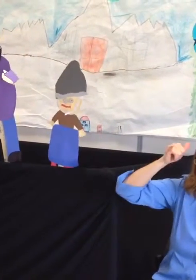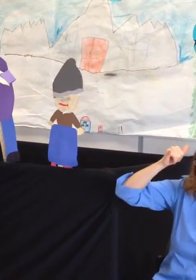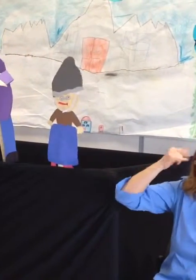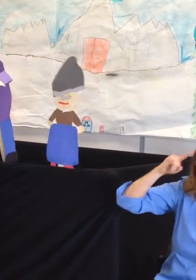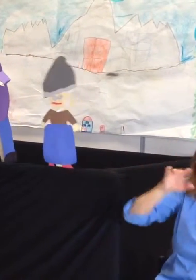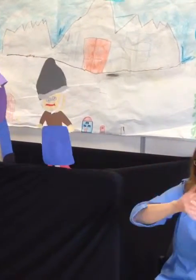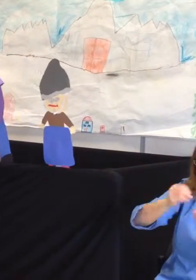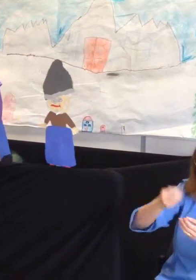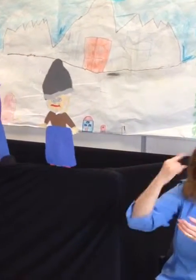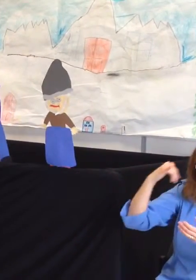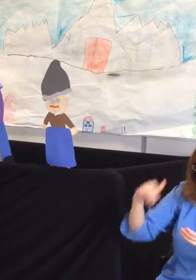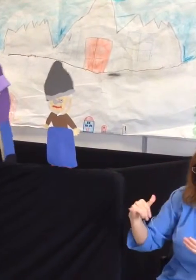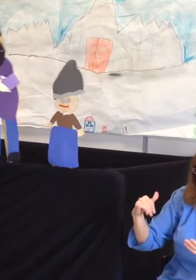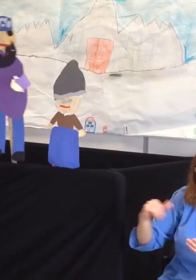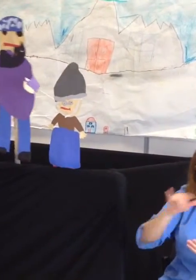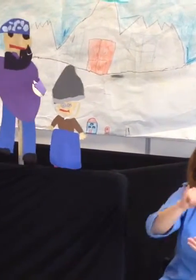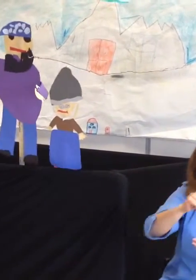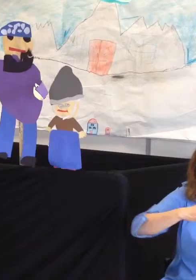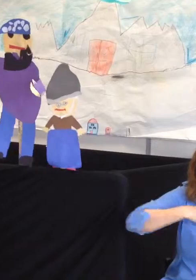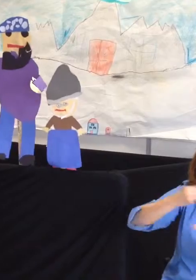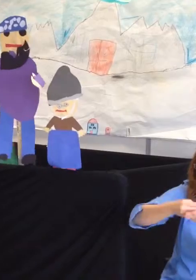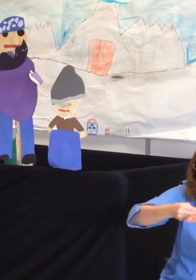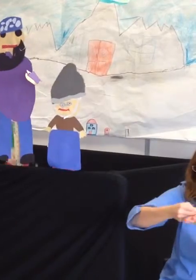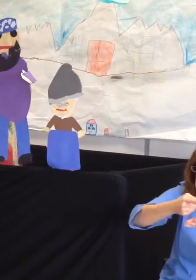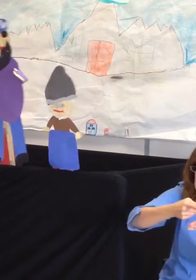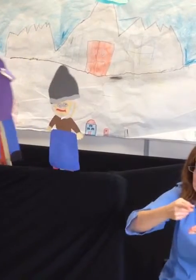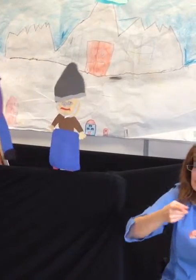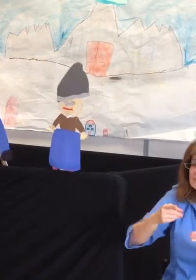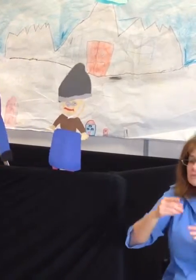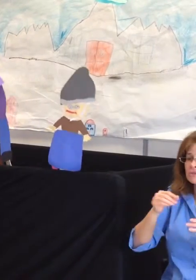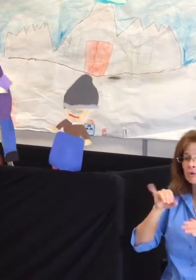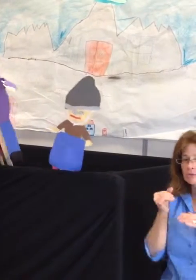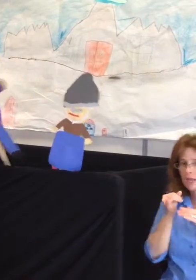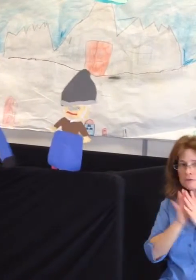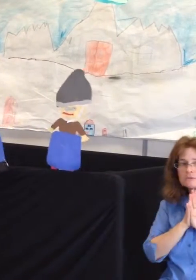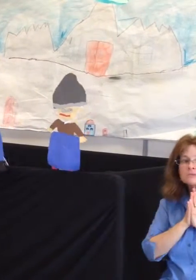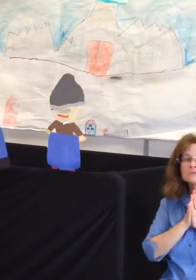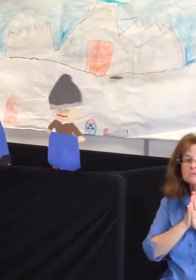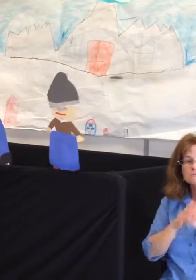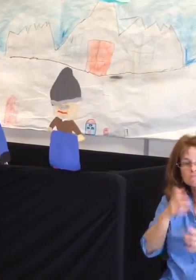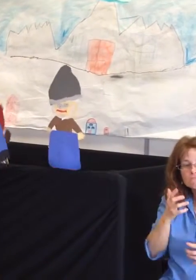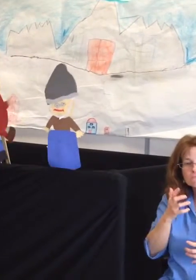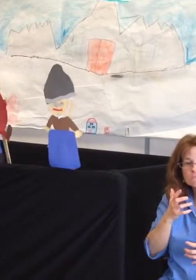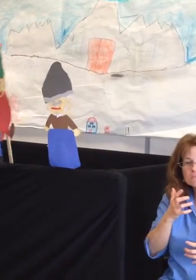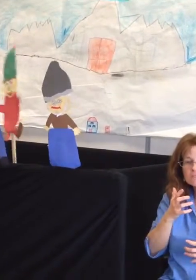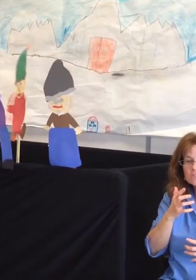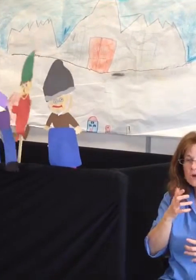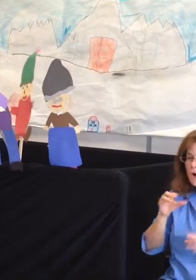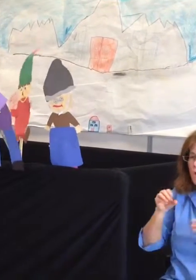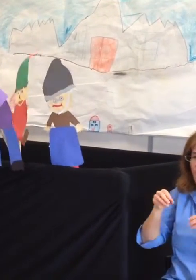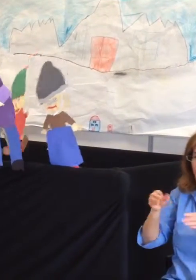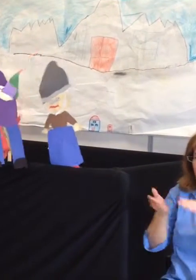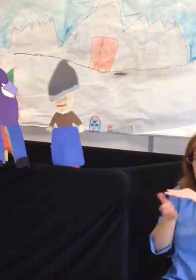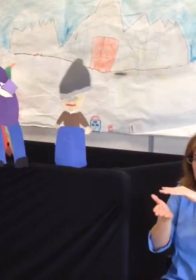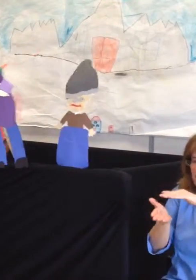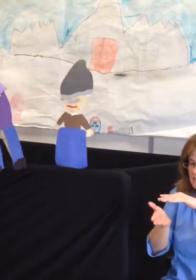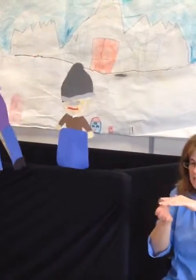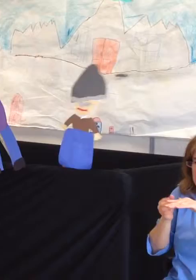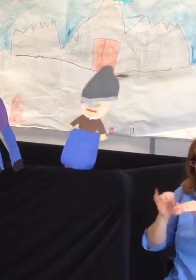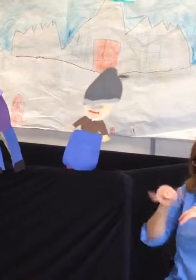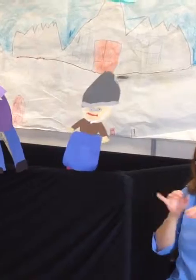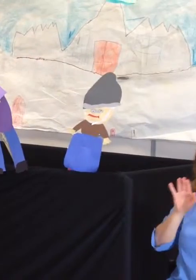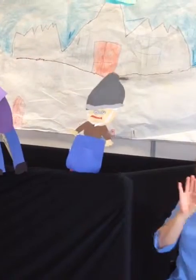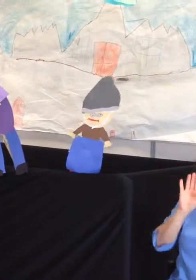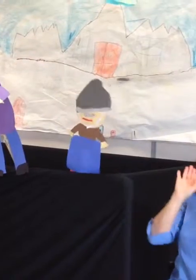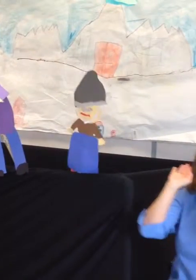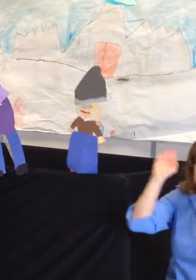the oven and grabbed a bag of gold. He pushed the door, but it wouldn't open. It